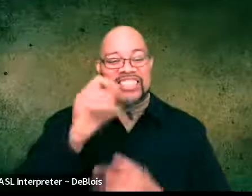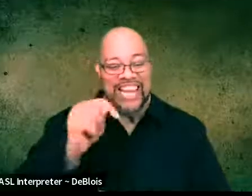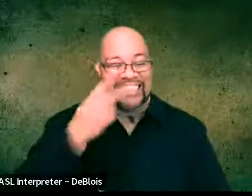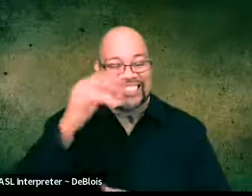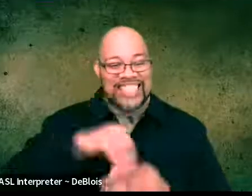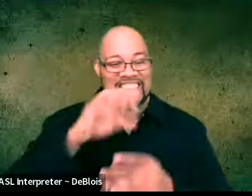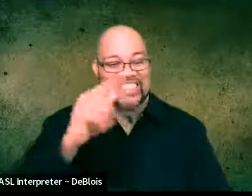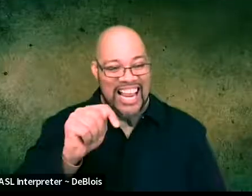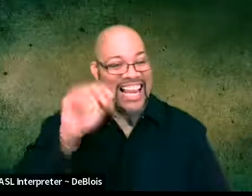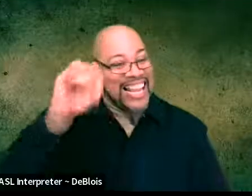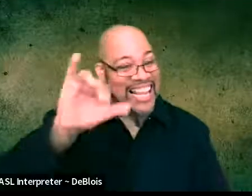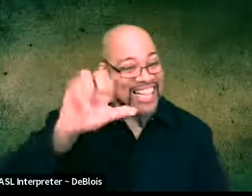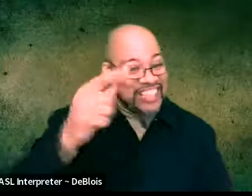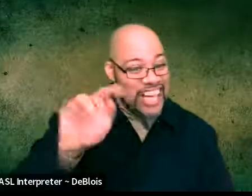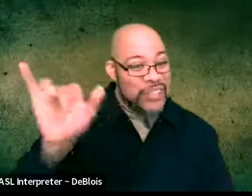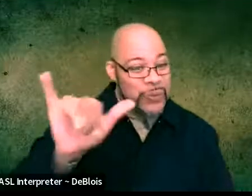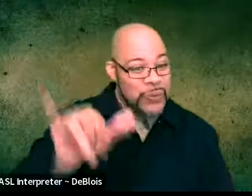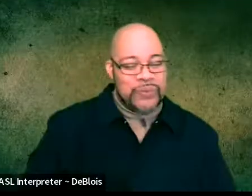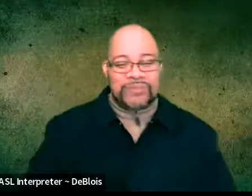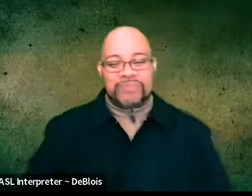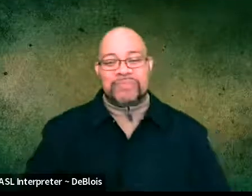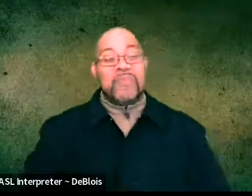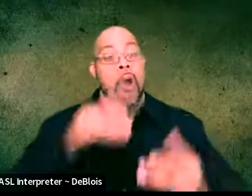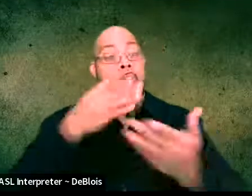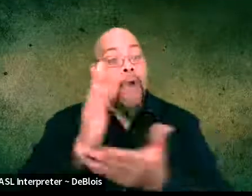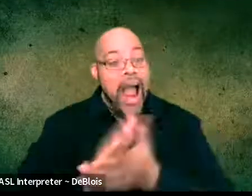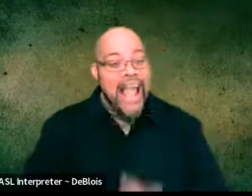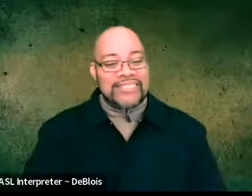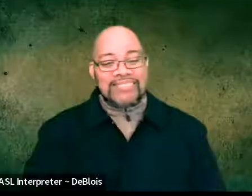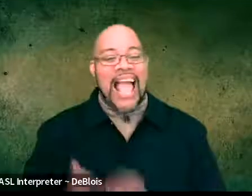in the chat. It's in the chat as well. Yeah. All righty, y'all. Have a good night.